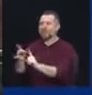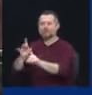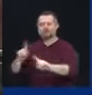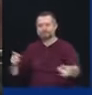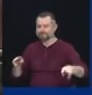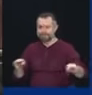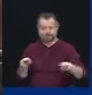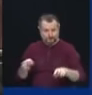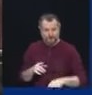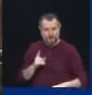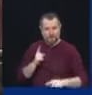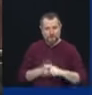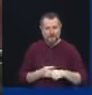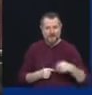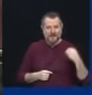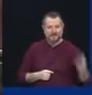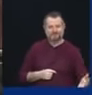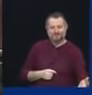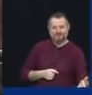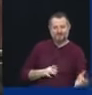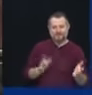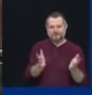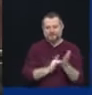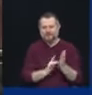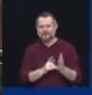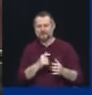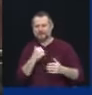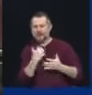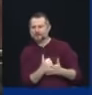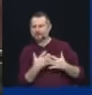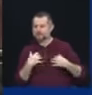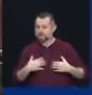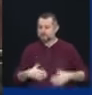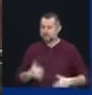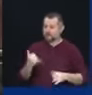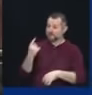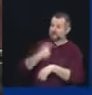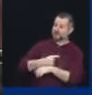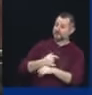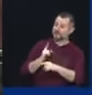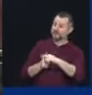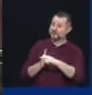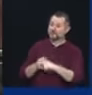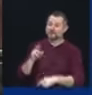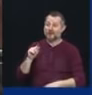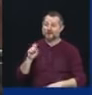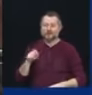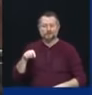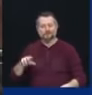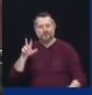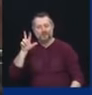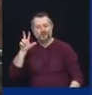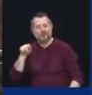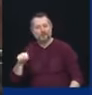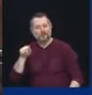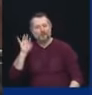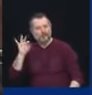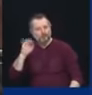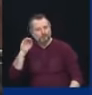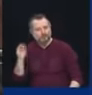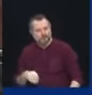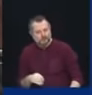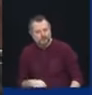the treatment they need. Today, the positivity in the state is 3.9%. We had 58